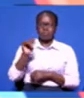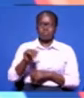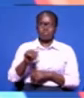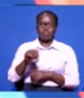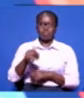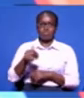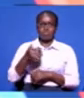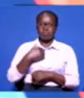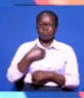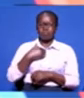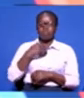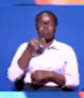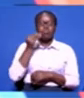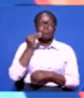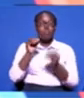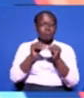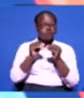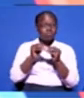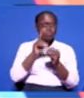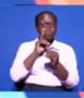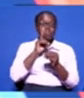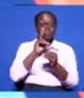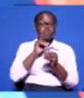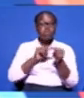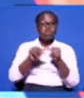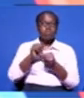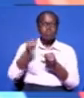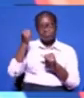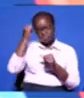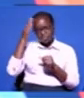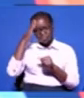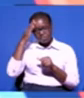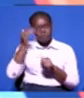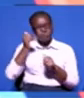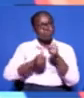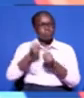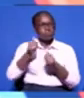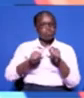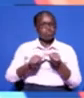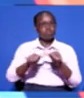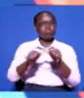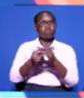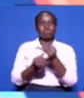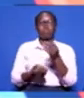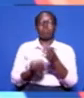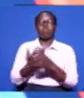meeting tomorrow, we will be surrounded by a legacy in which we are continuing with this growth rather than starting it.